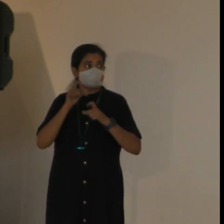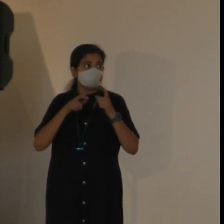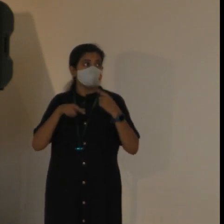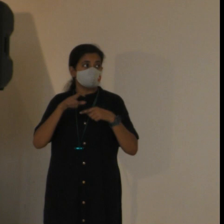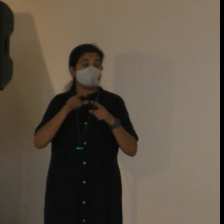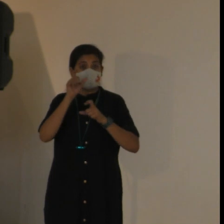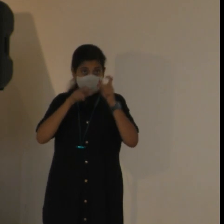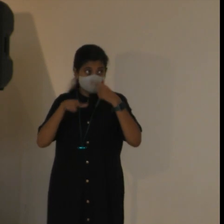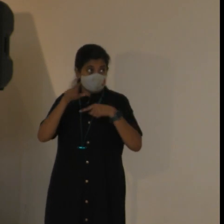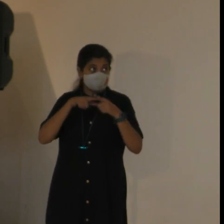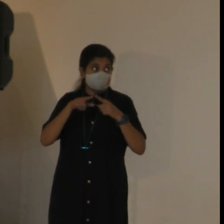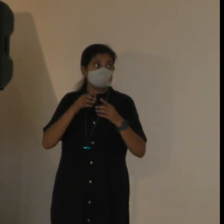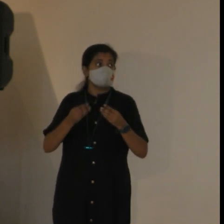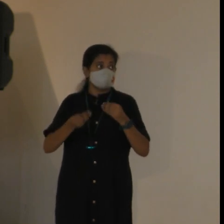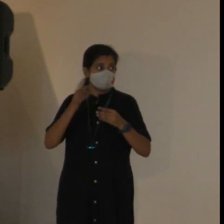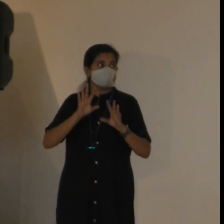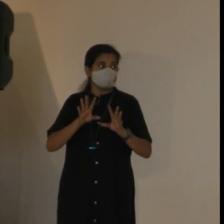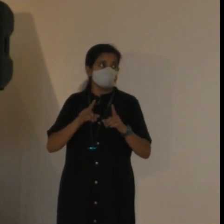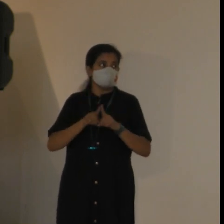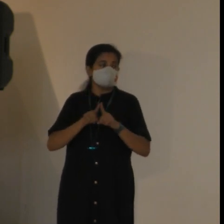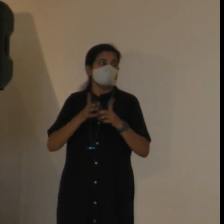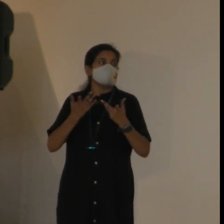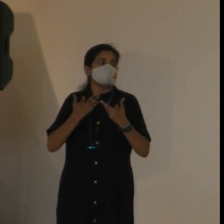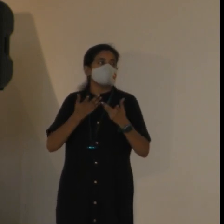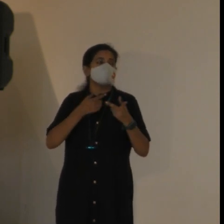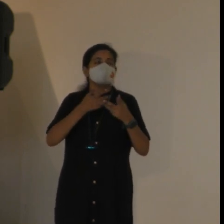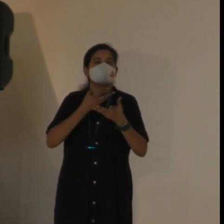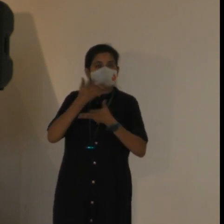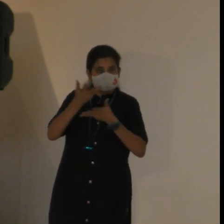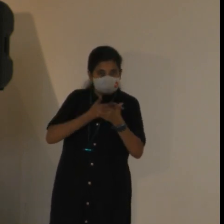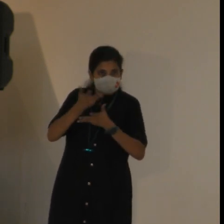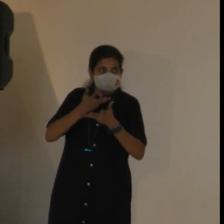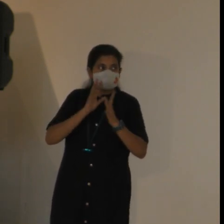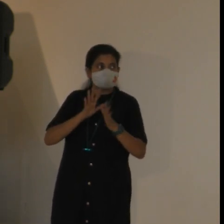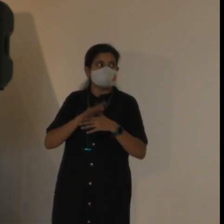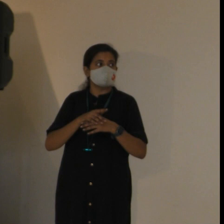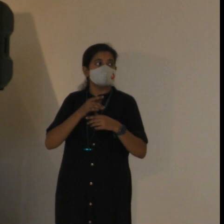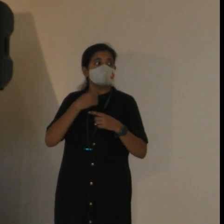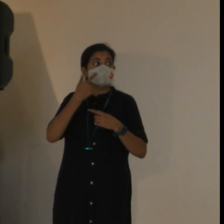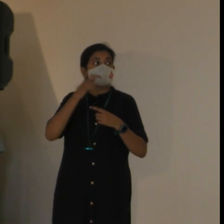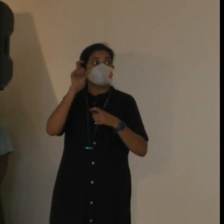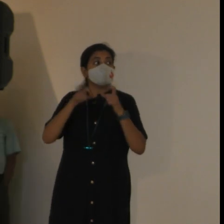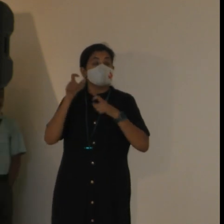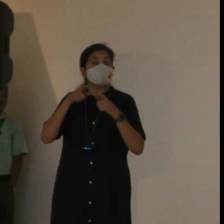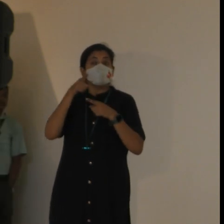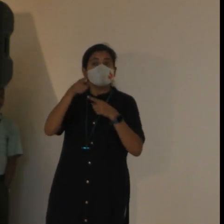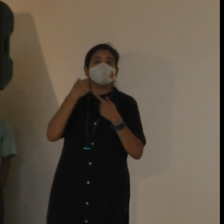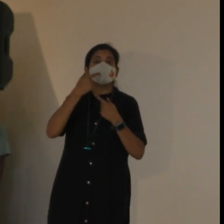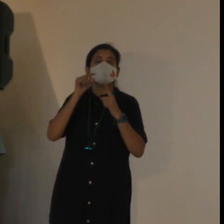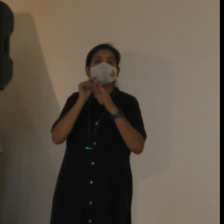and the public is not a monolith, which is something, you know, we all kind of discussed a lot, you know, who is this public, what is this